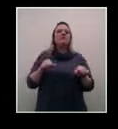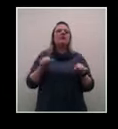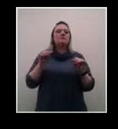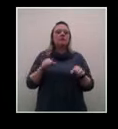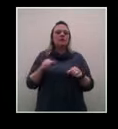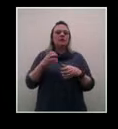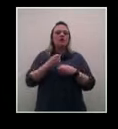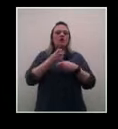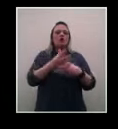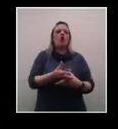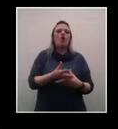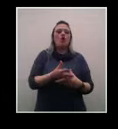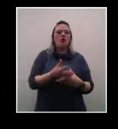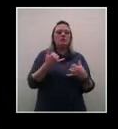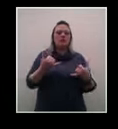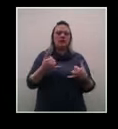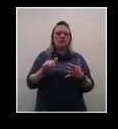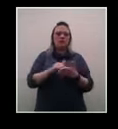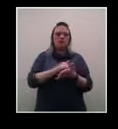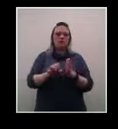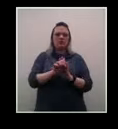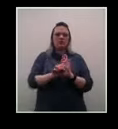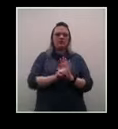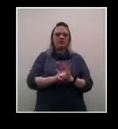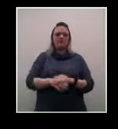a cause of death in New York State.